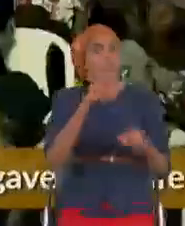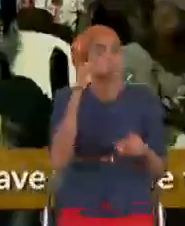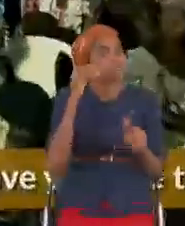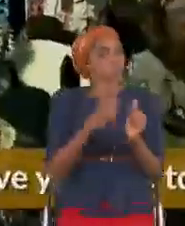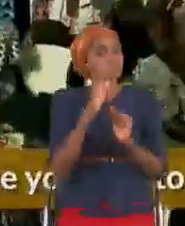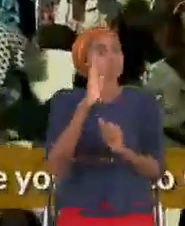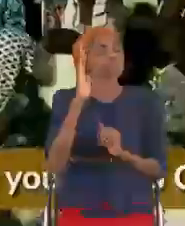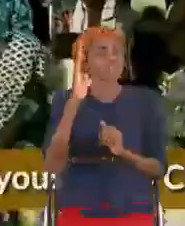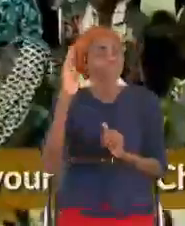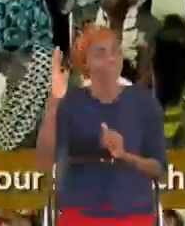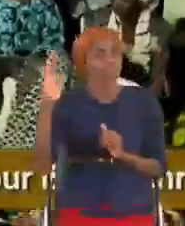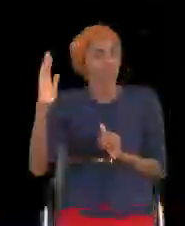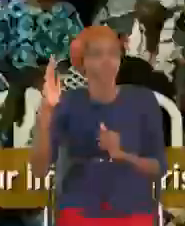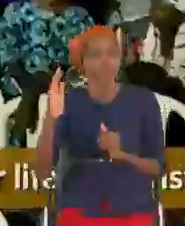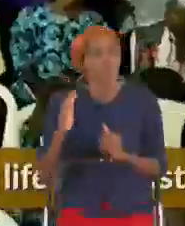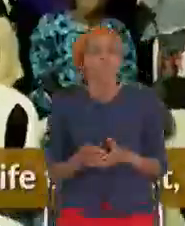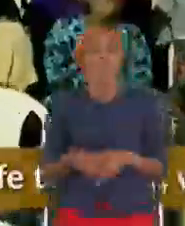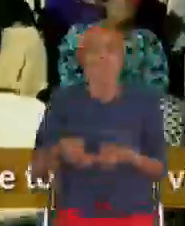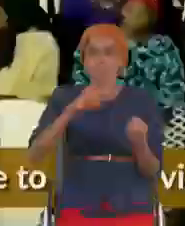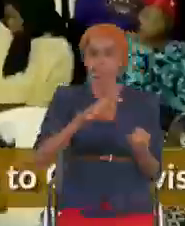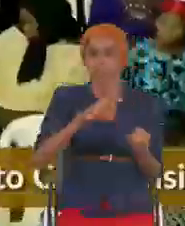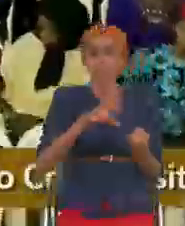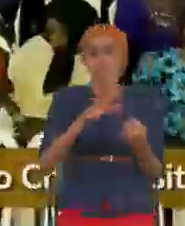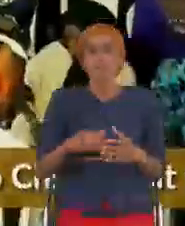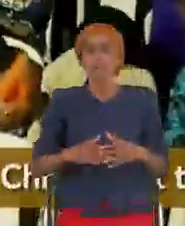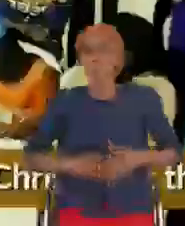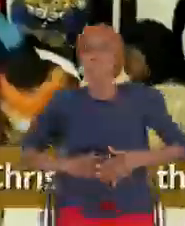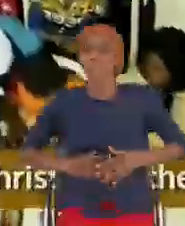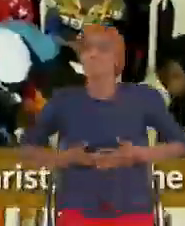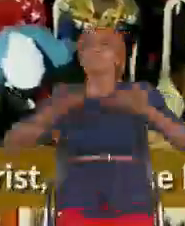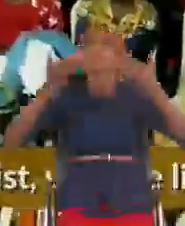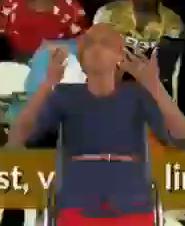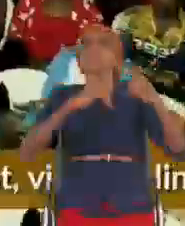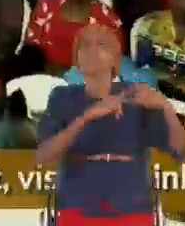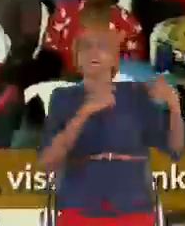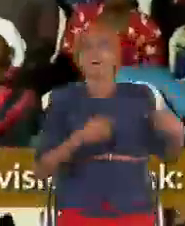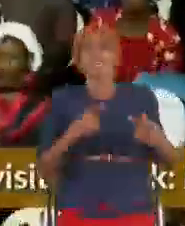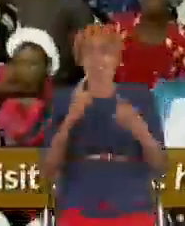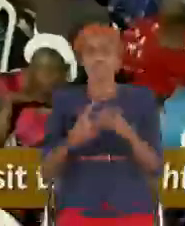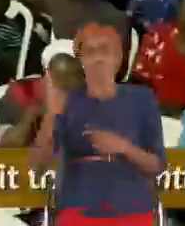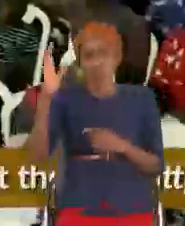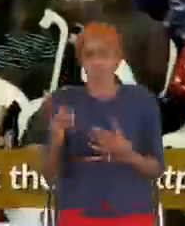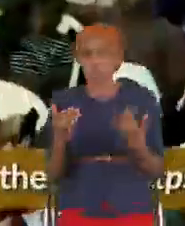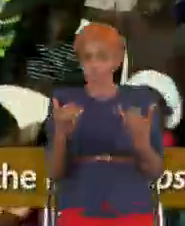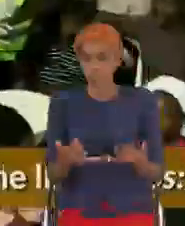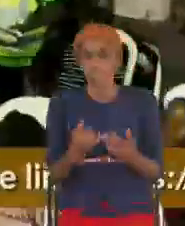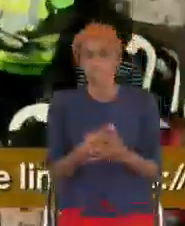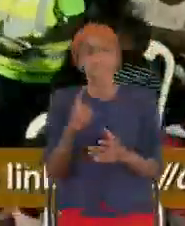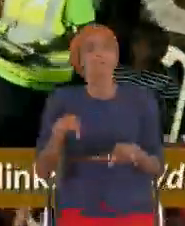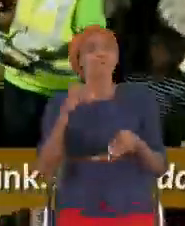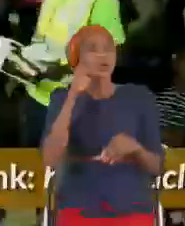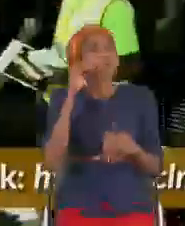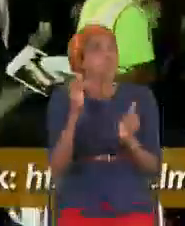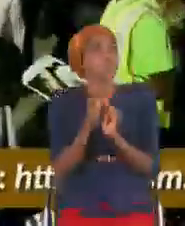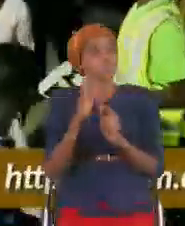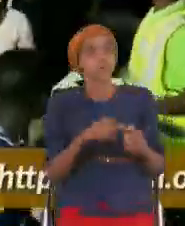testimony. Be pouring your heart unto God at this time. You will go home with your testimony. Counselors, if